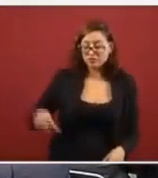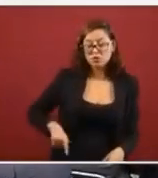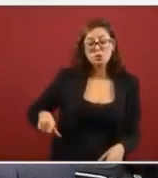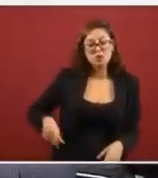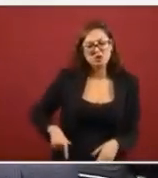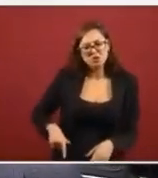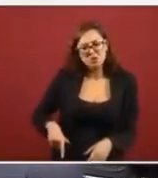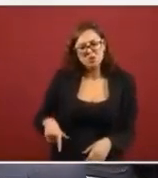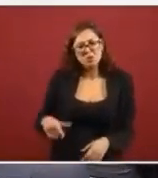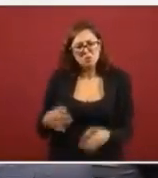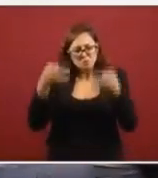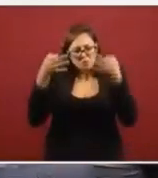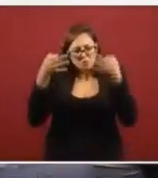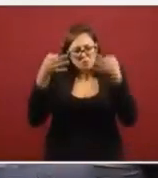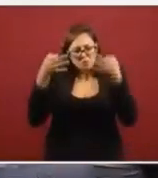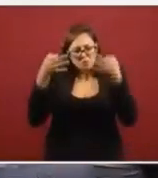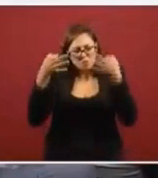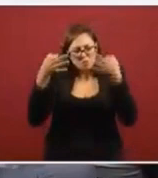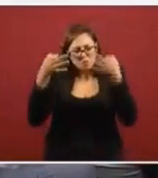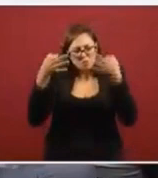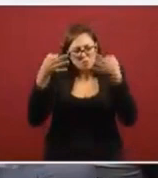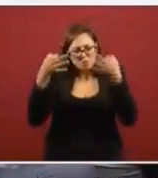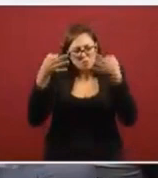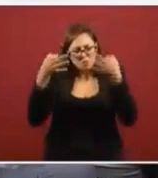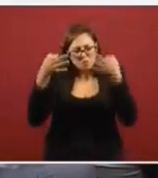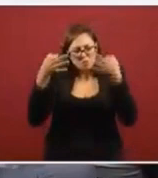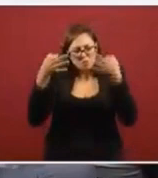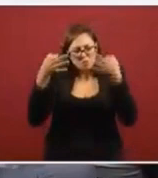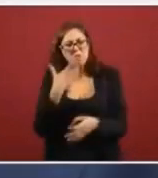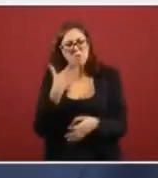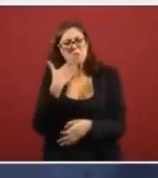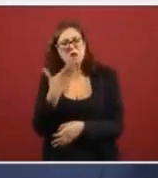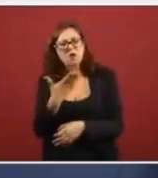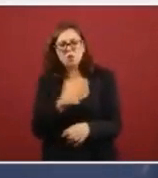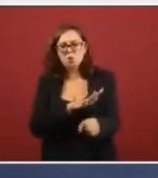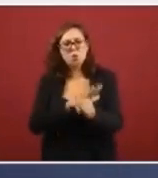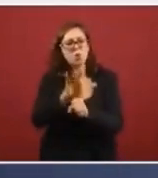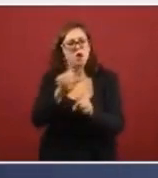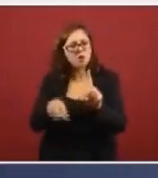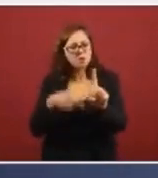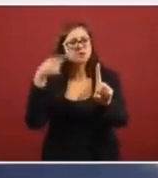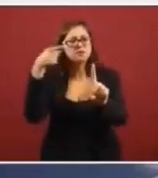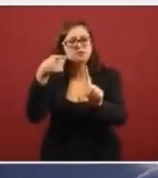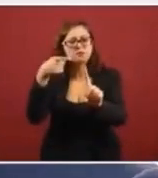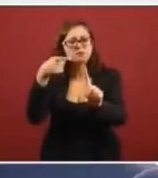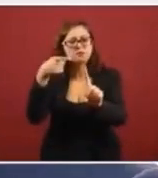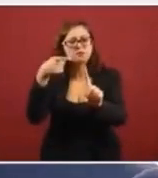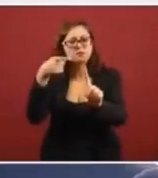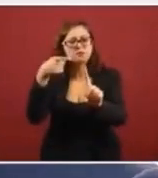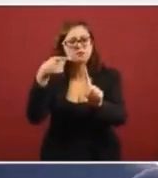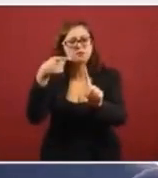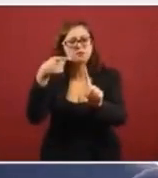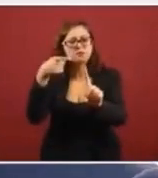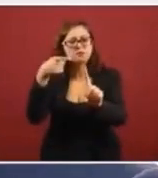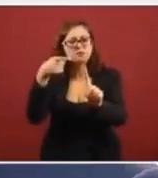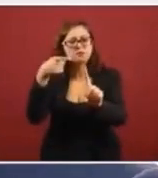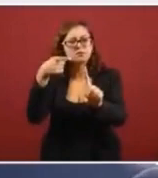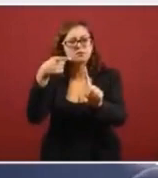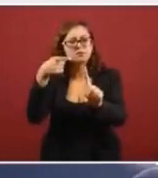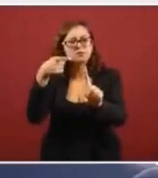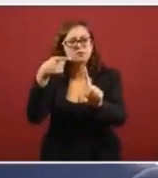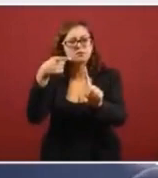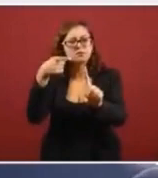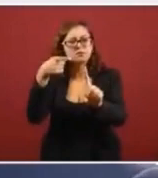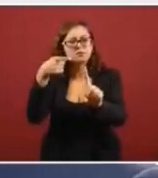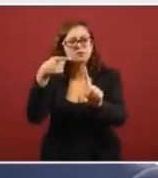of a good of a good government is to gain the happiness